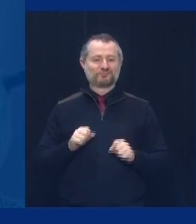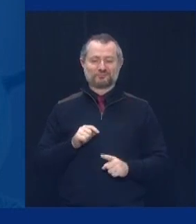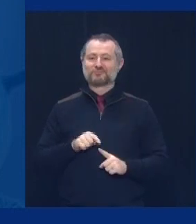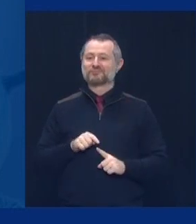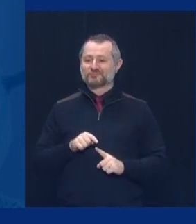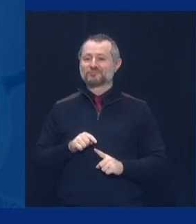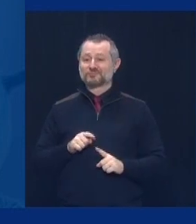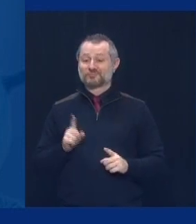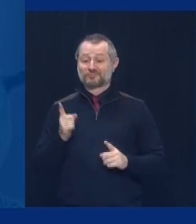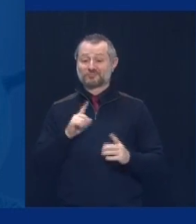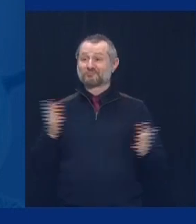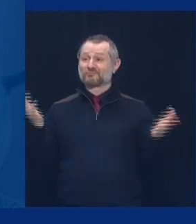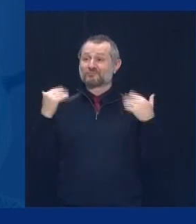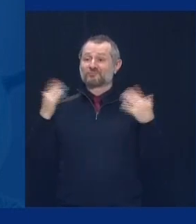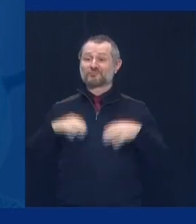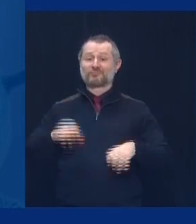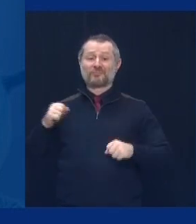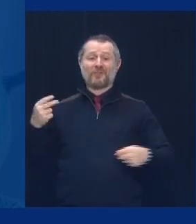In many ways,